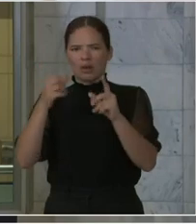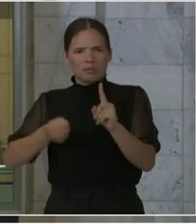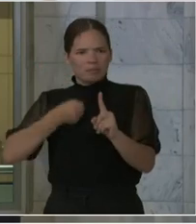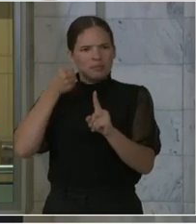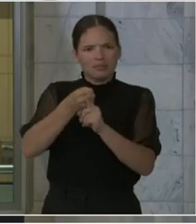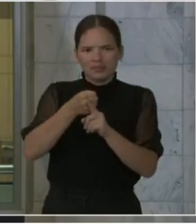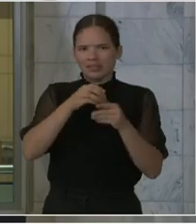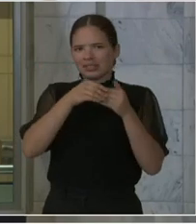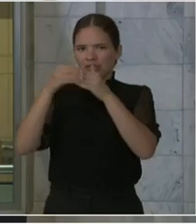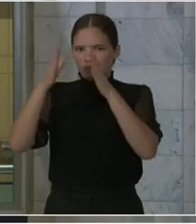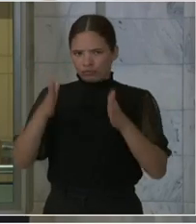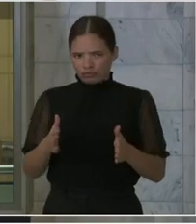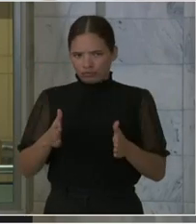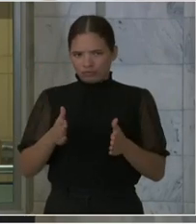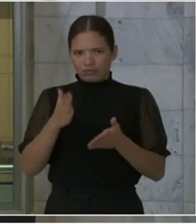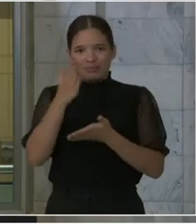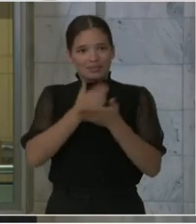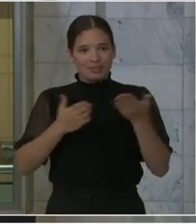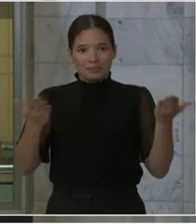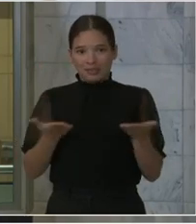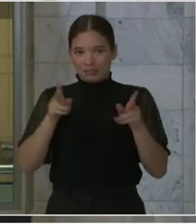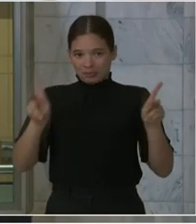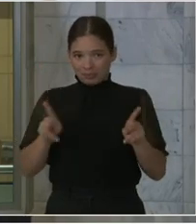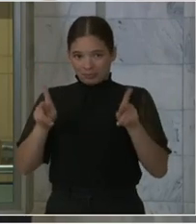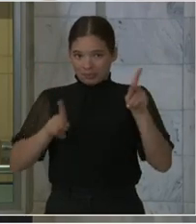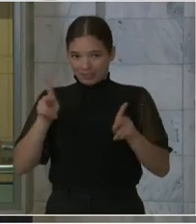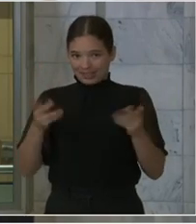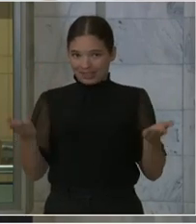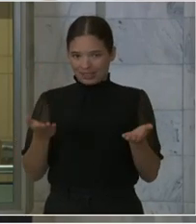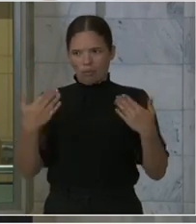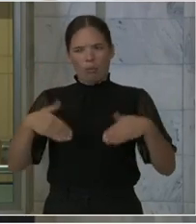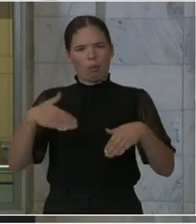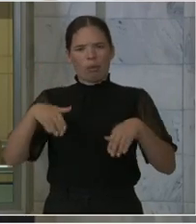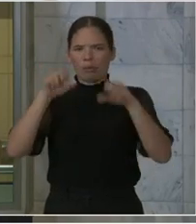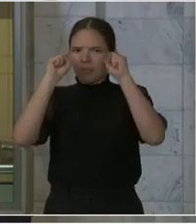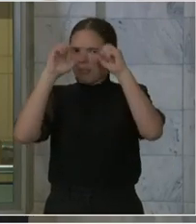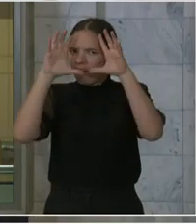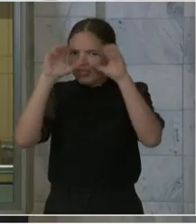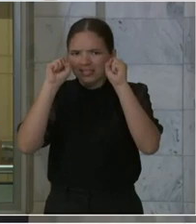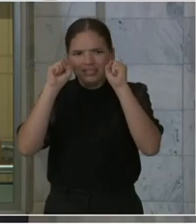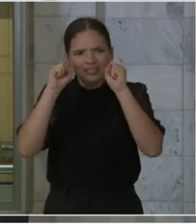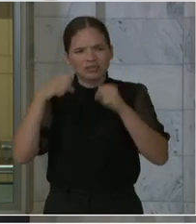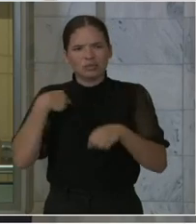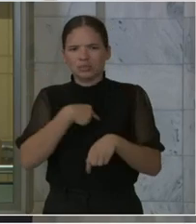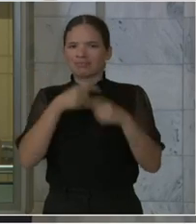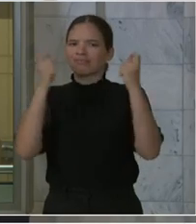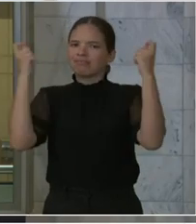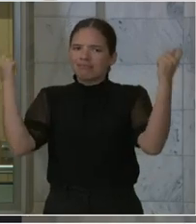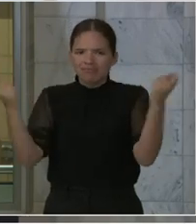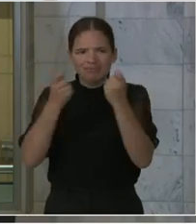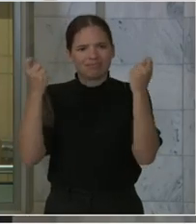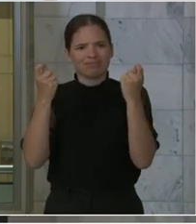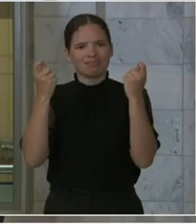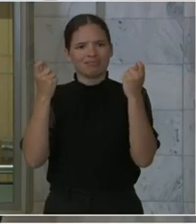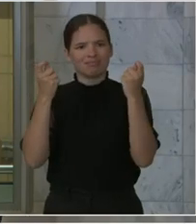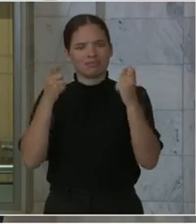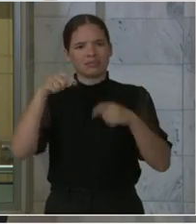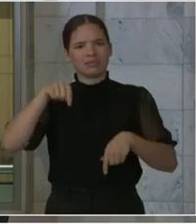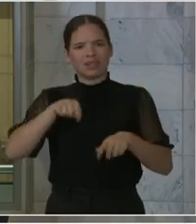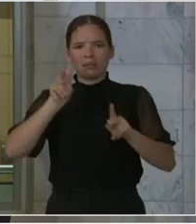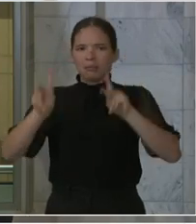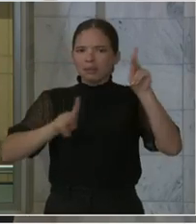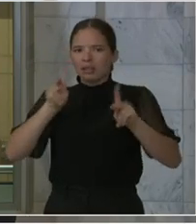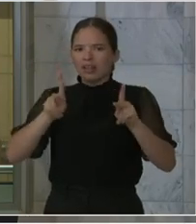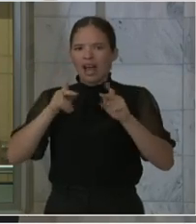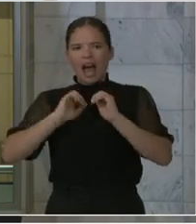outstanding, and this agreement celebrates those people in a way that is quite tangible. And so we looked at the bonus system,